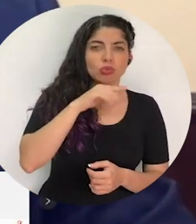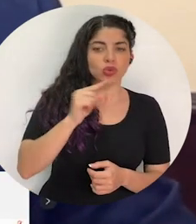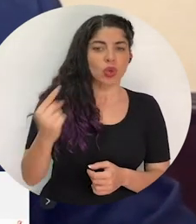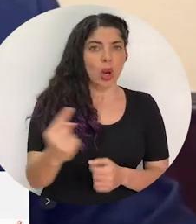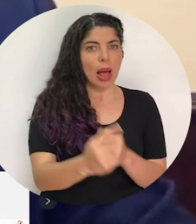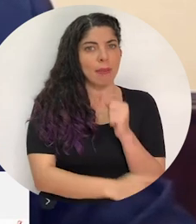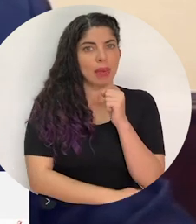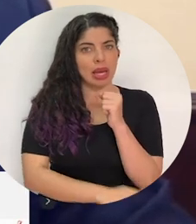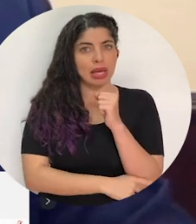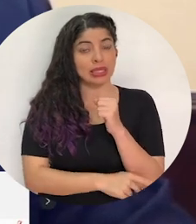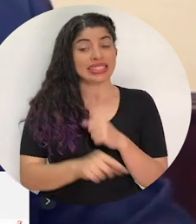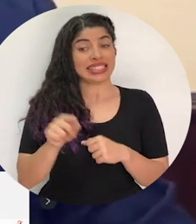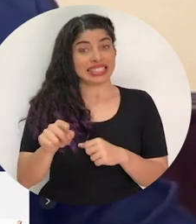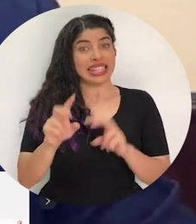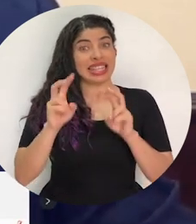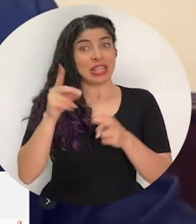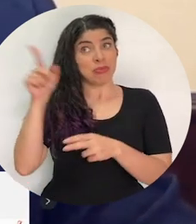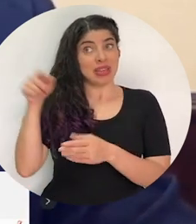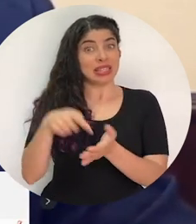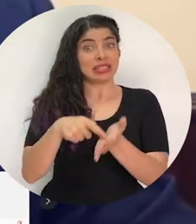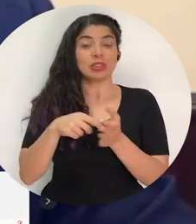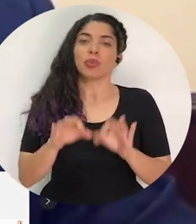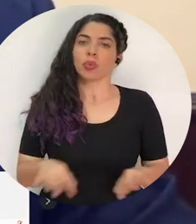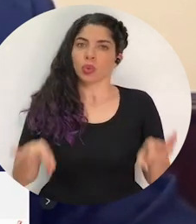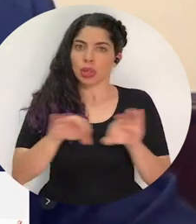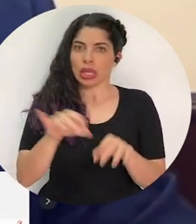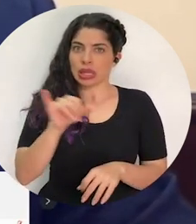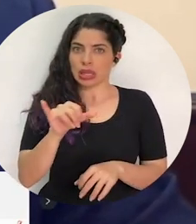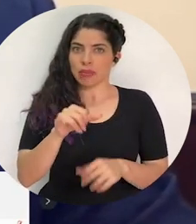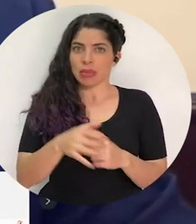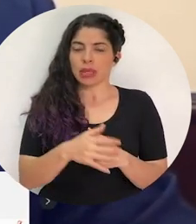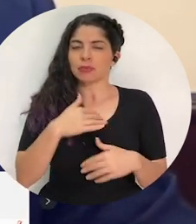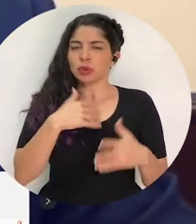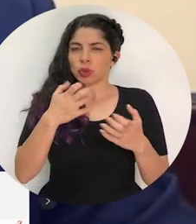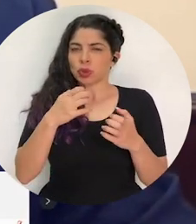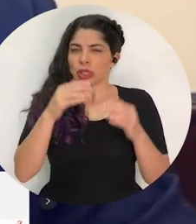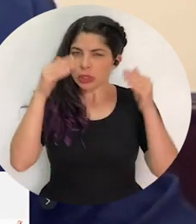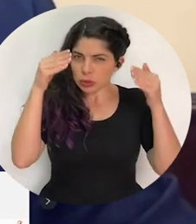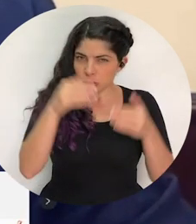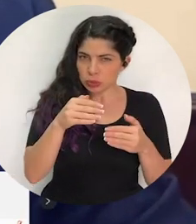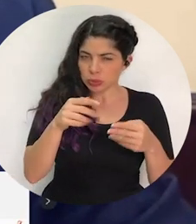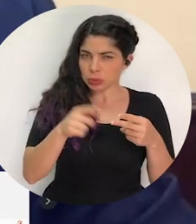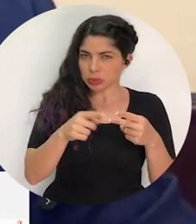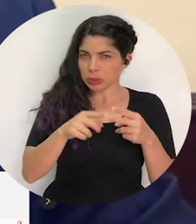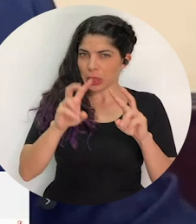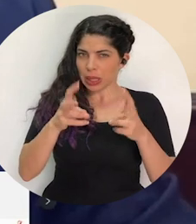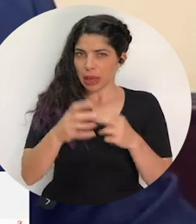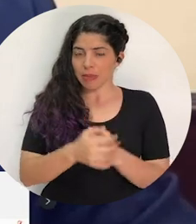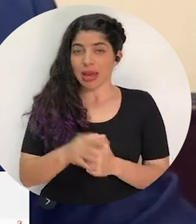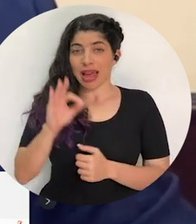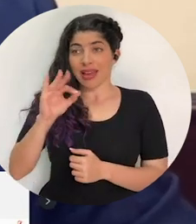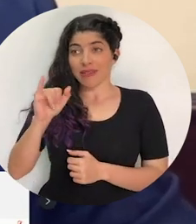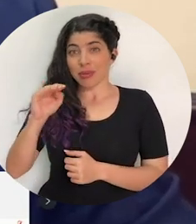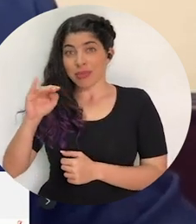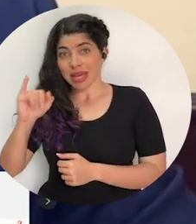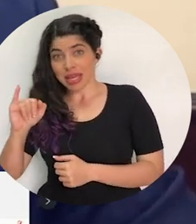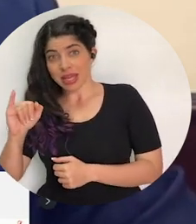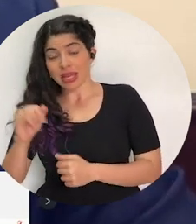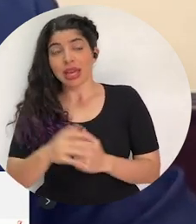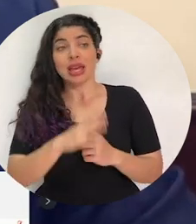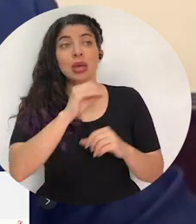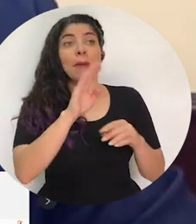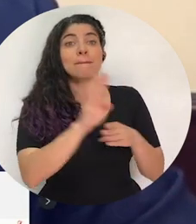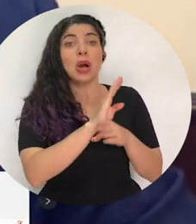from countries. This is also important, and I want to underline this. IMF and